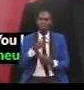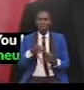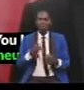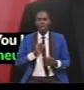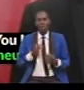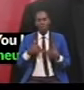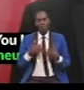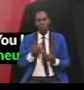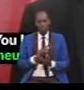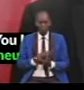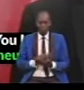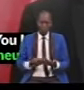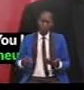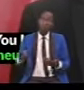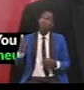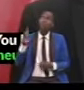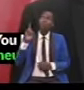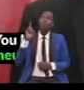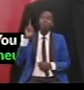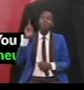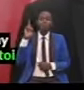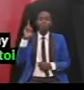when I failed you.